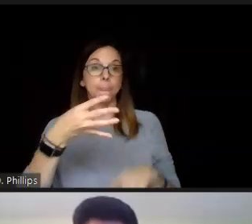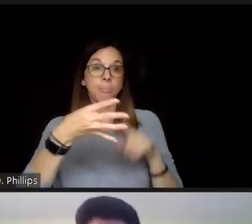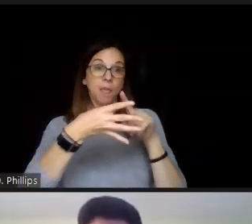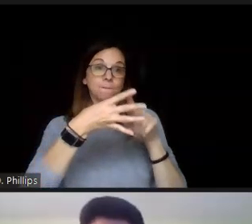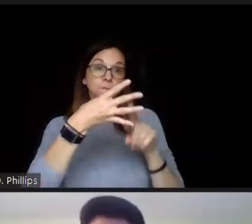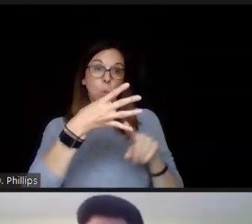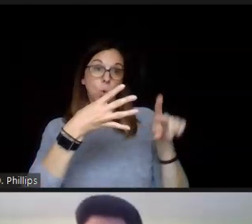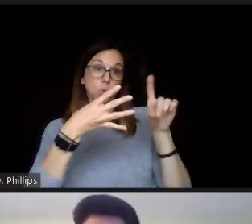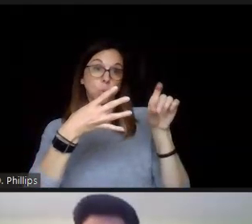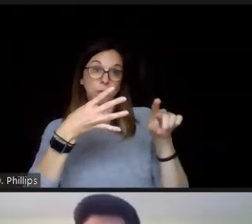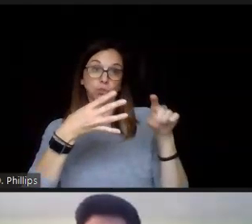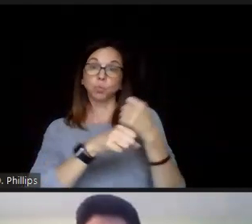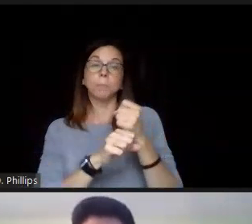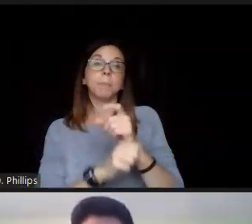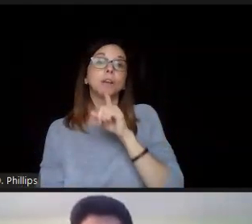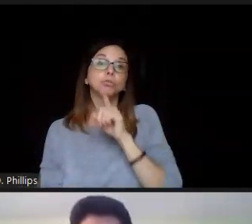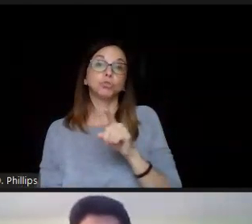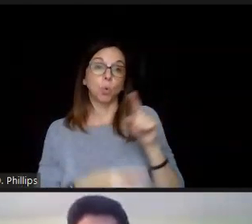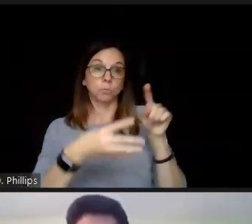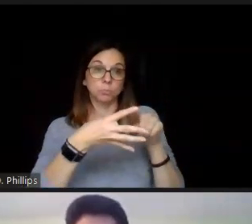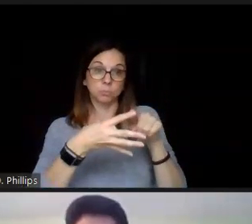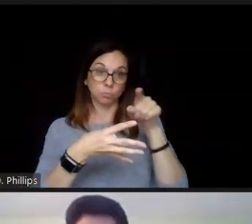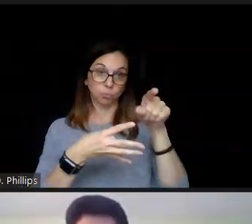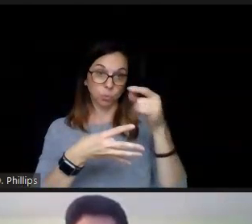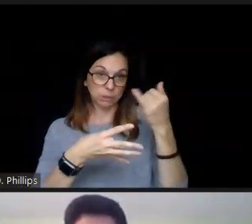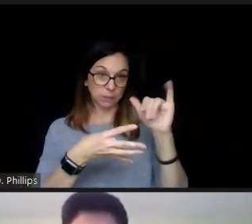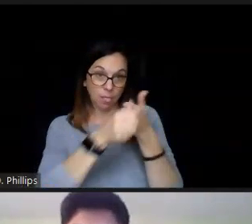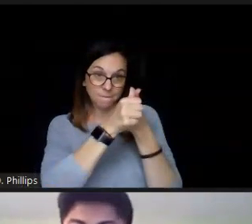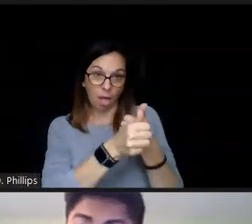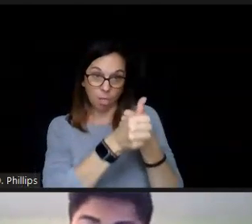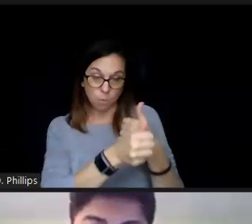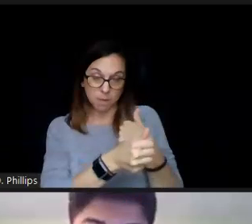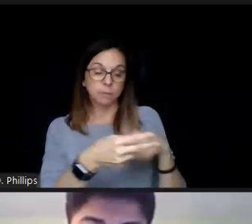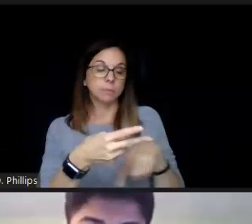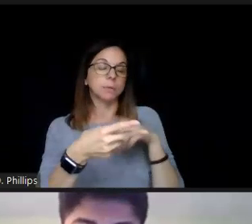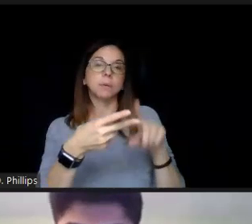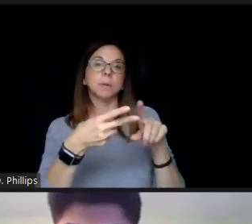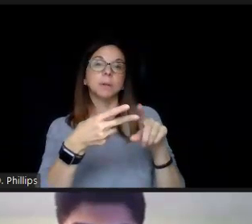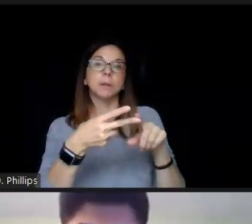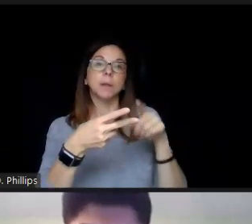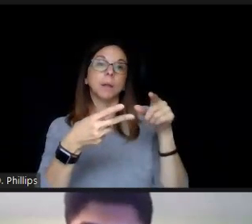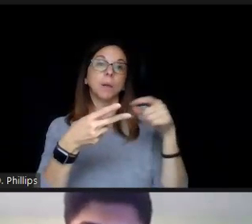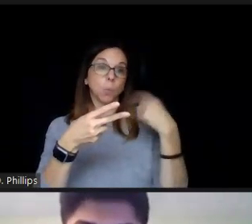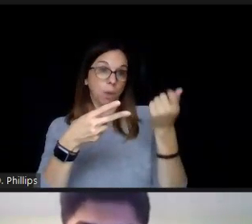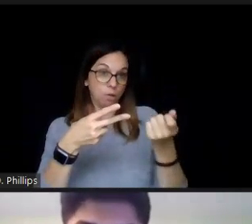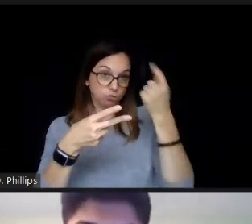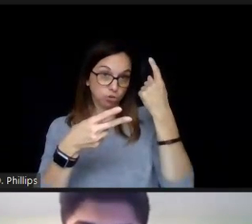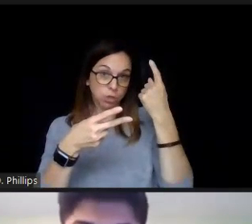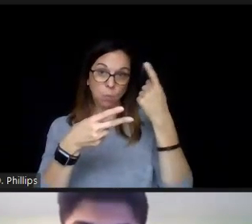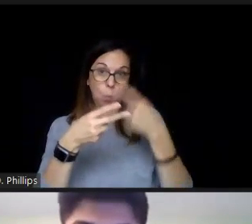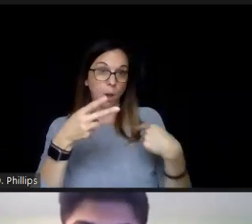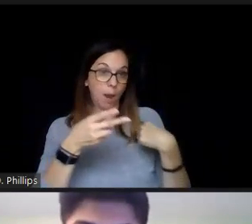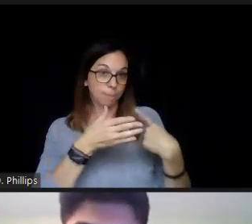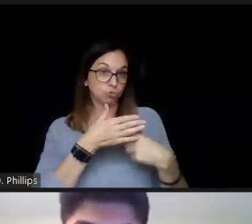for you, just to make sure, number 1, that you're still with me here, and number 2, that we understand what I've